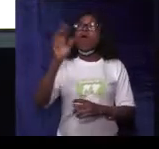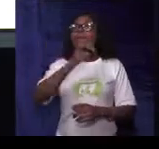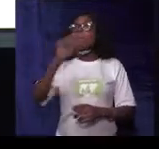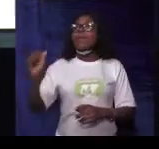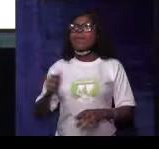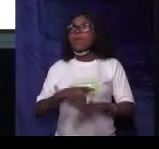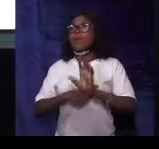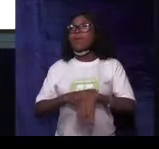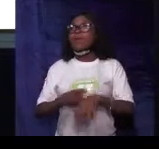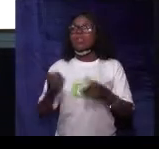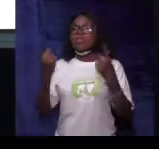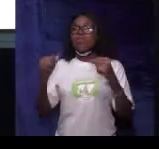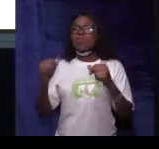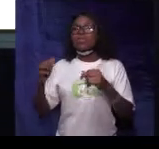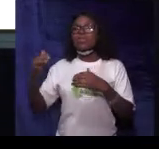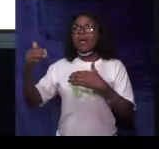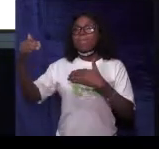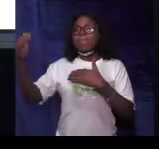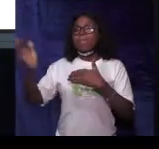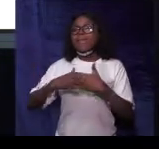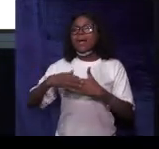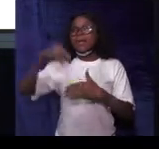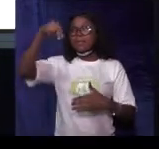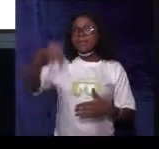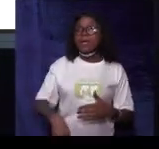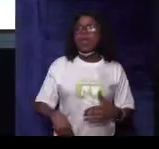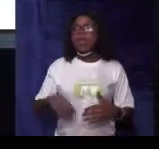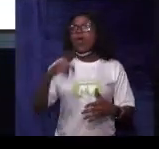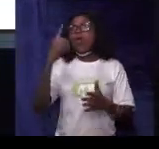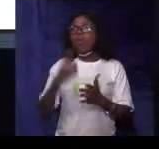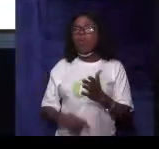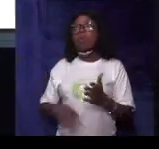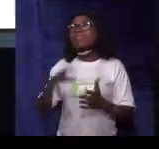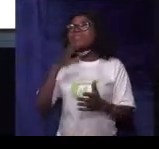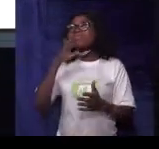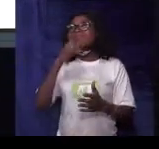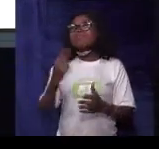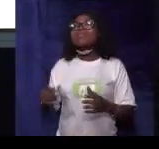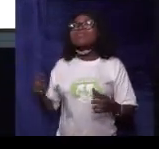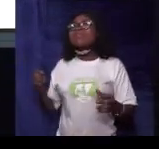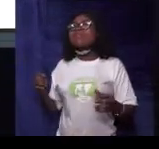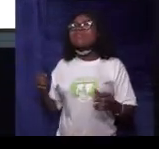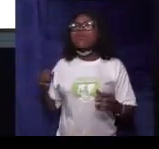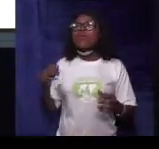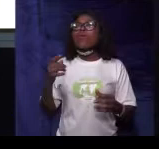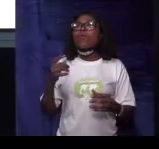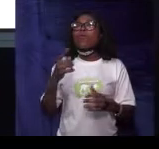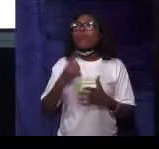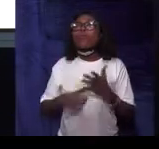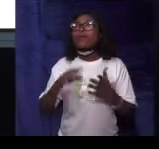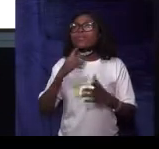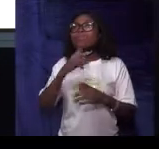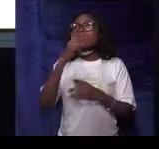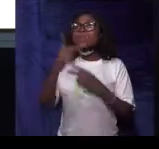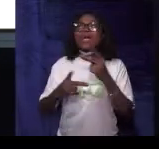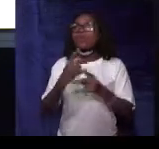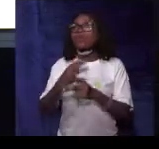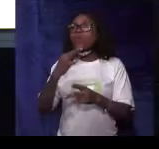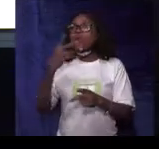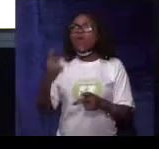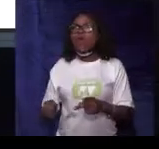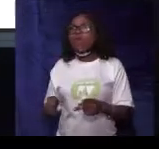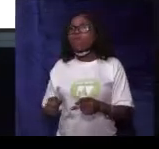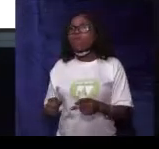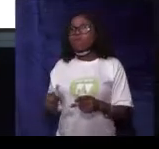ball, it comes right back down. What force is in effect? When I throw up